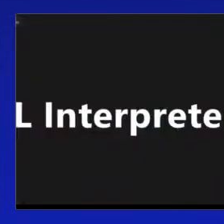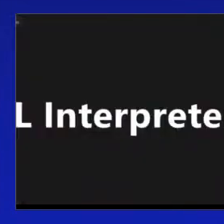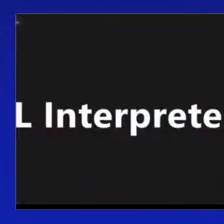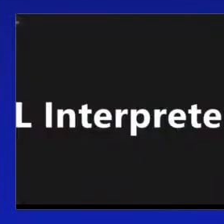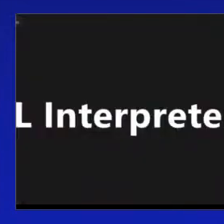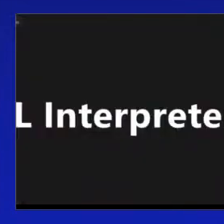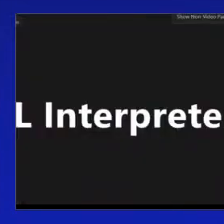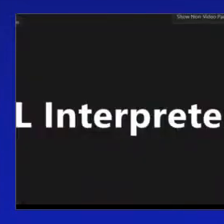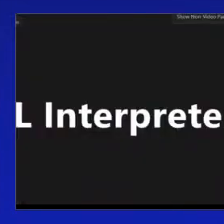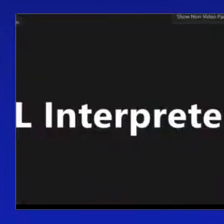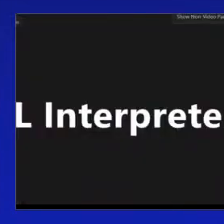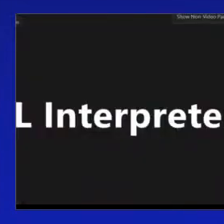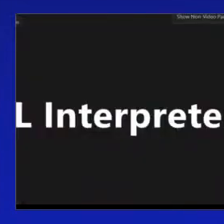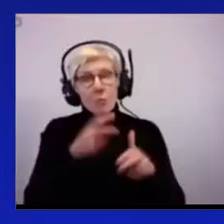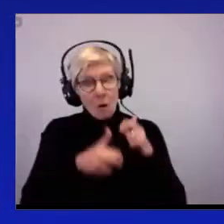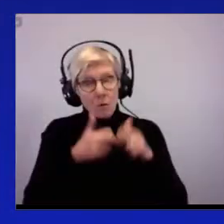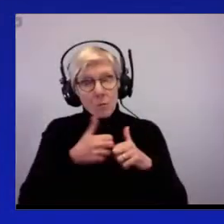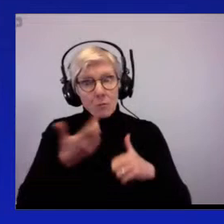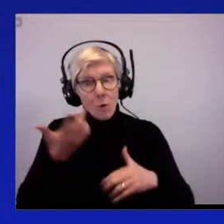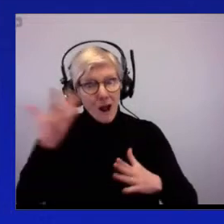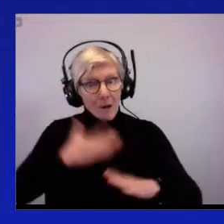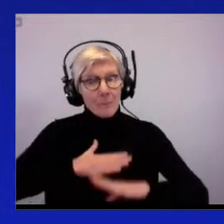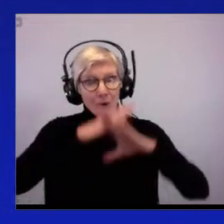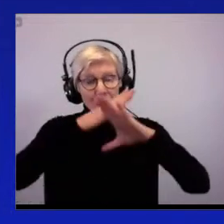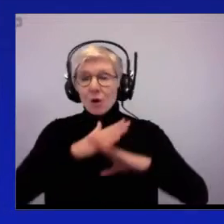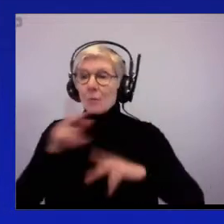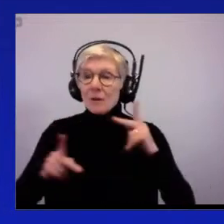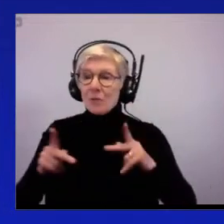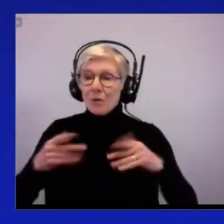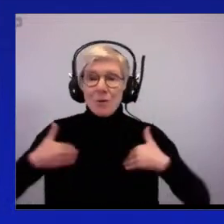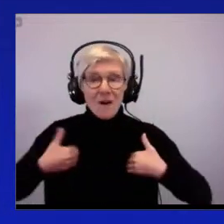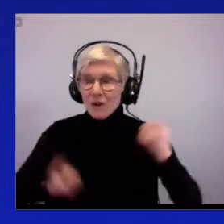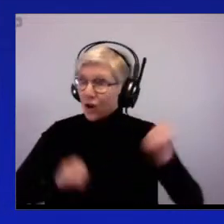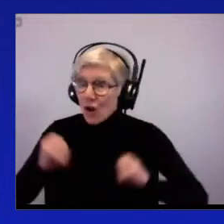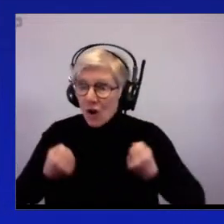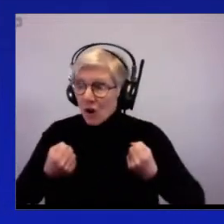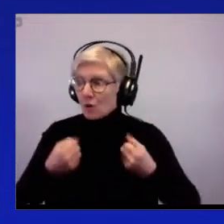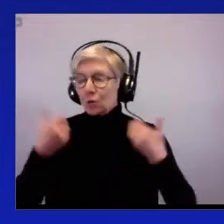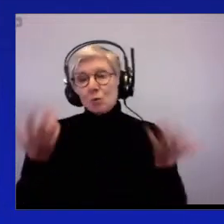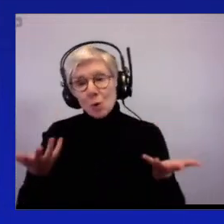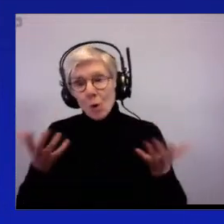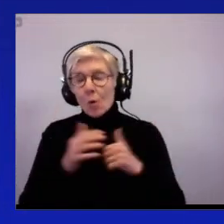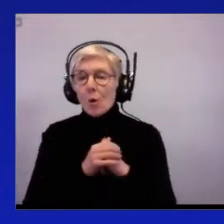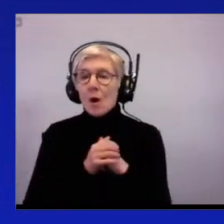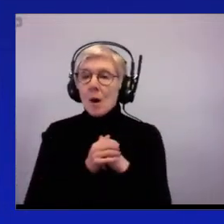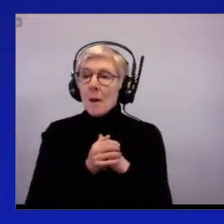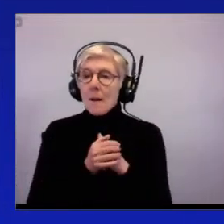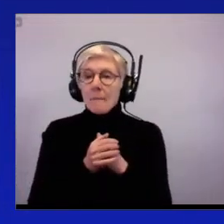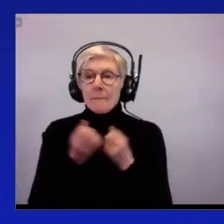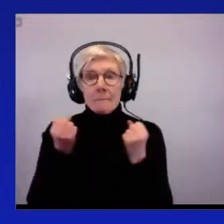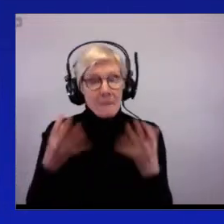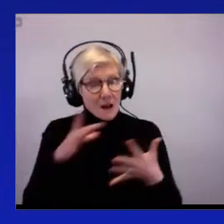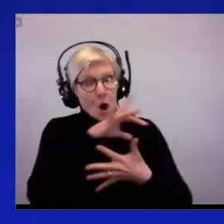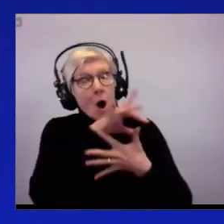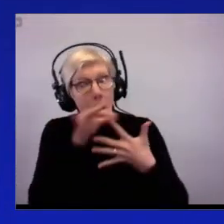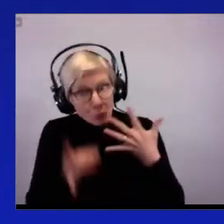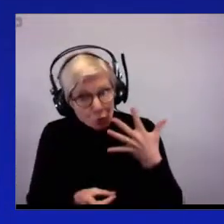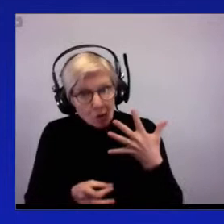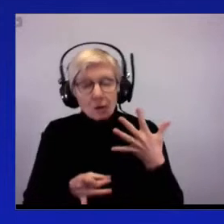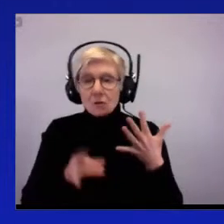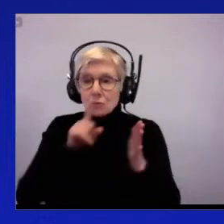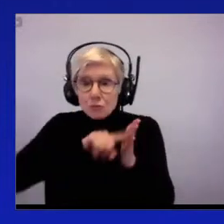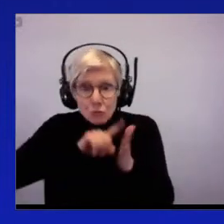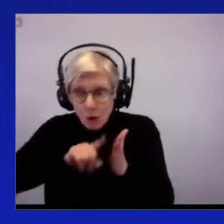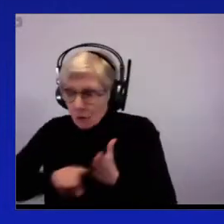use the drive-through need a car. So all these options are being investigated. So